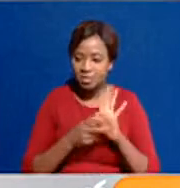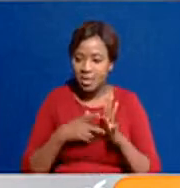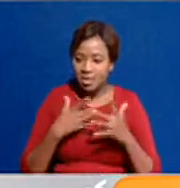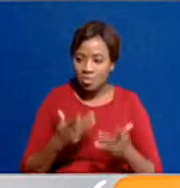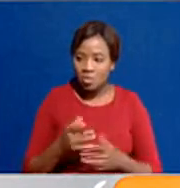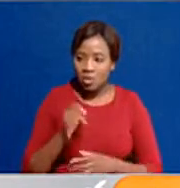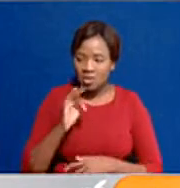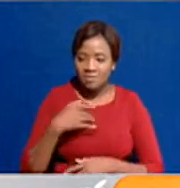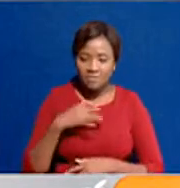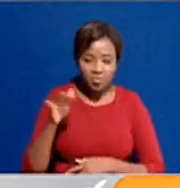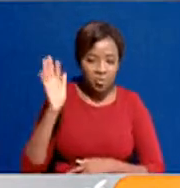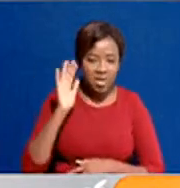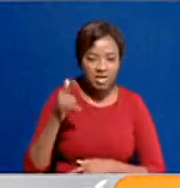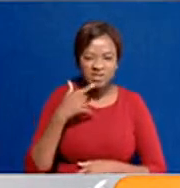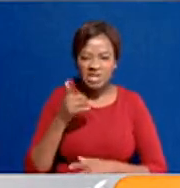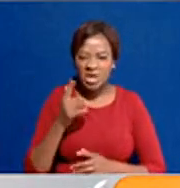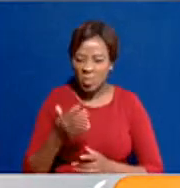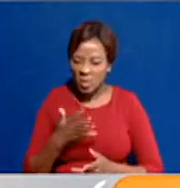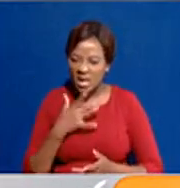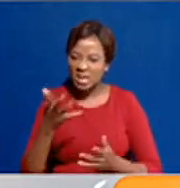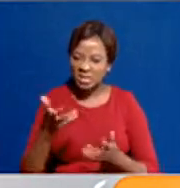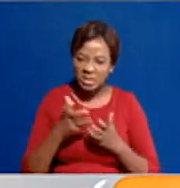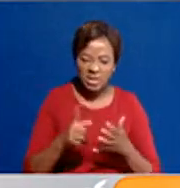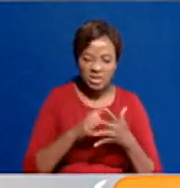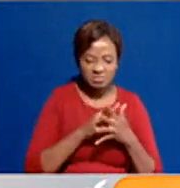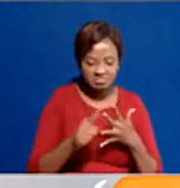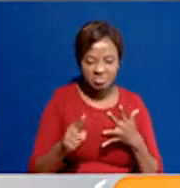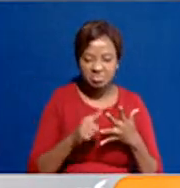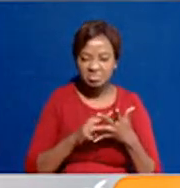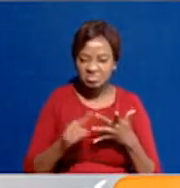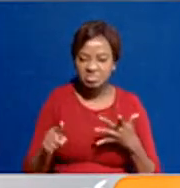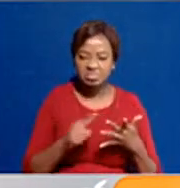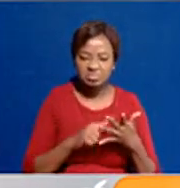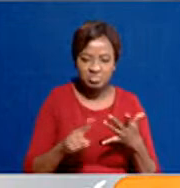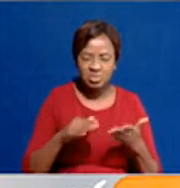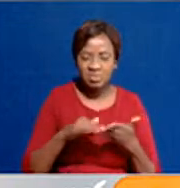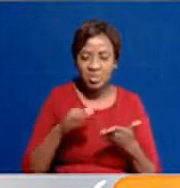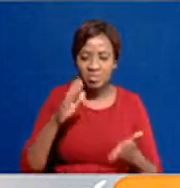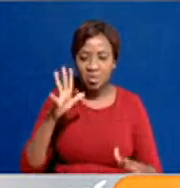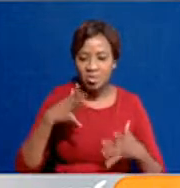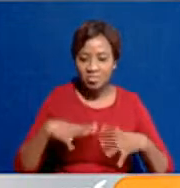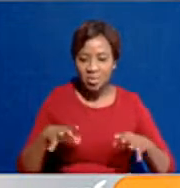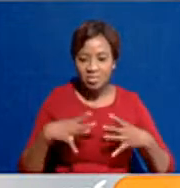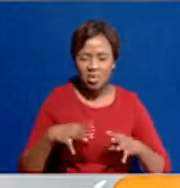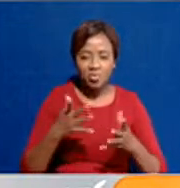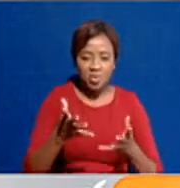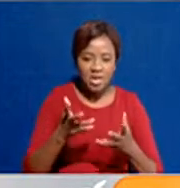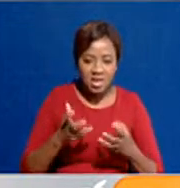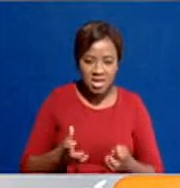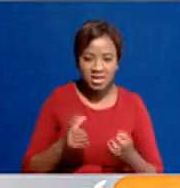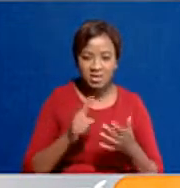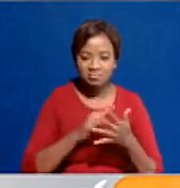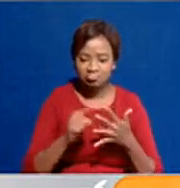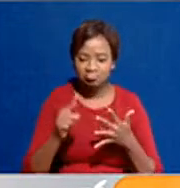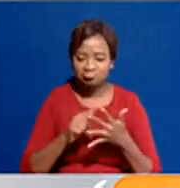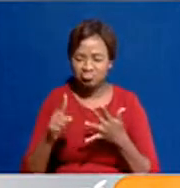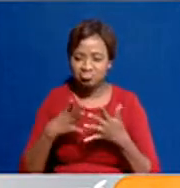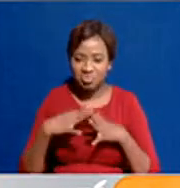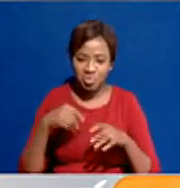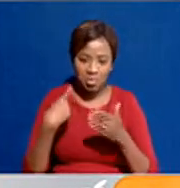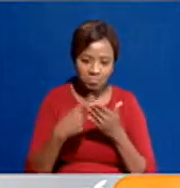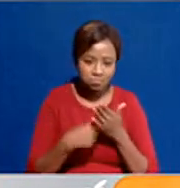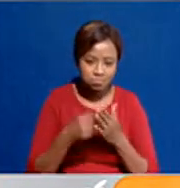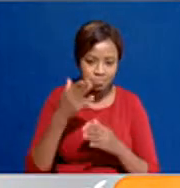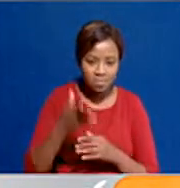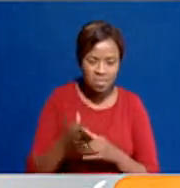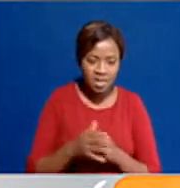the murmurs of people saying, we need more people, in those negotiations, we need more people at that table, you would start to